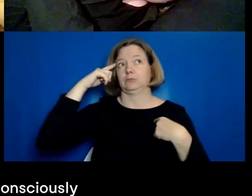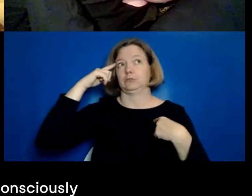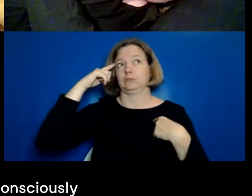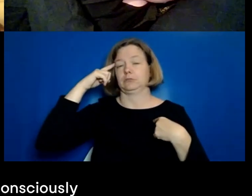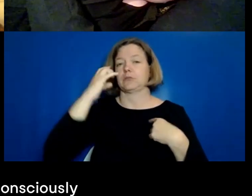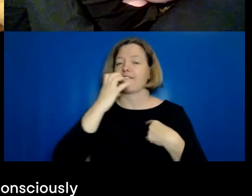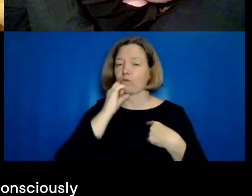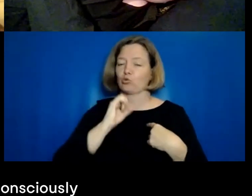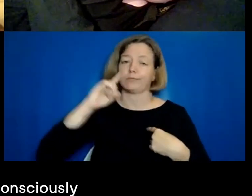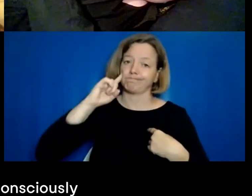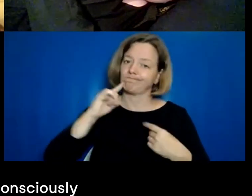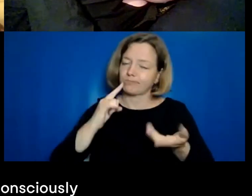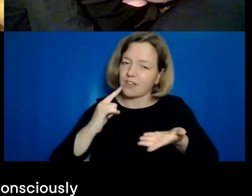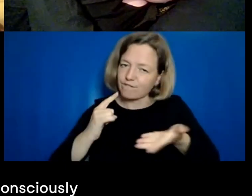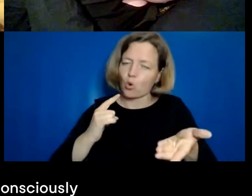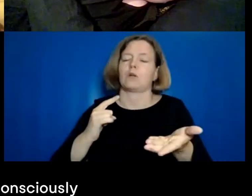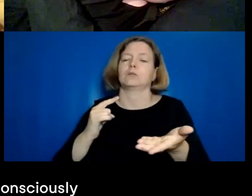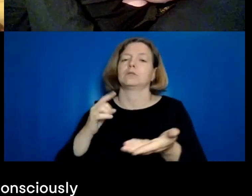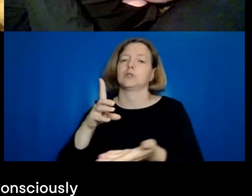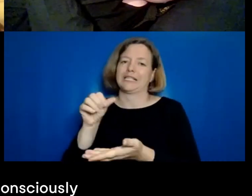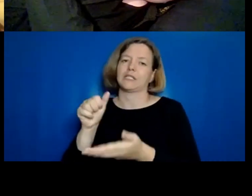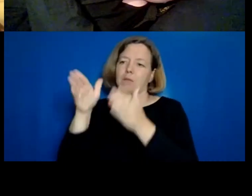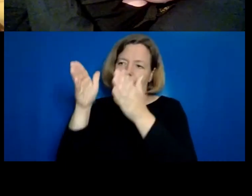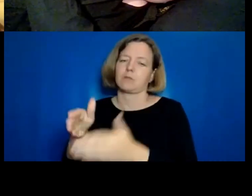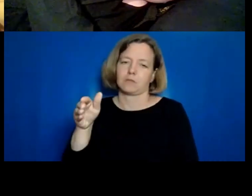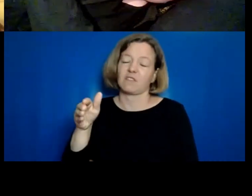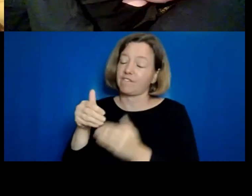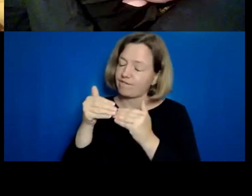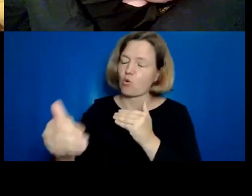and disabled contributors. And